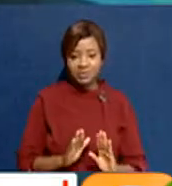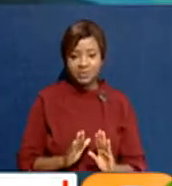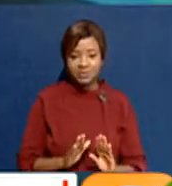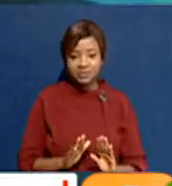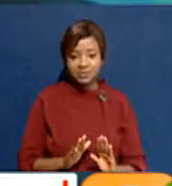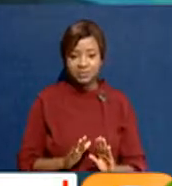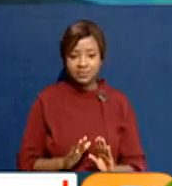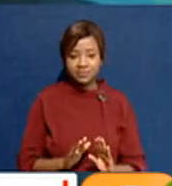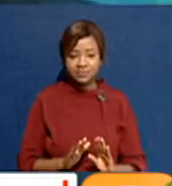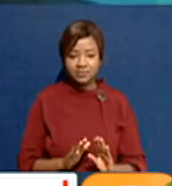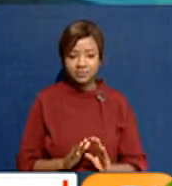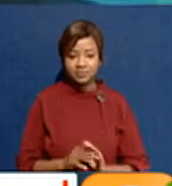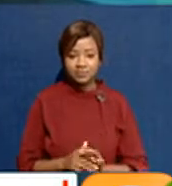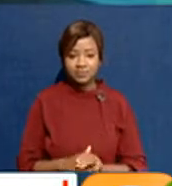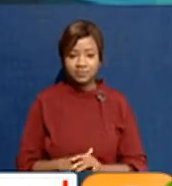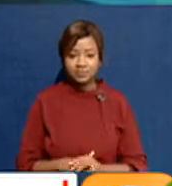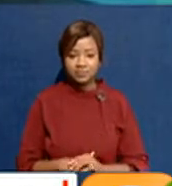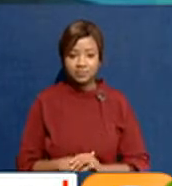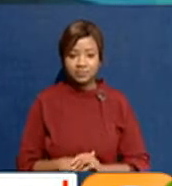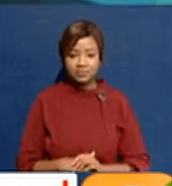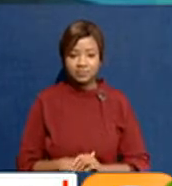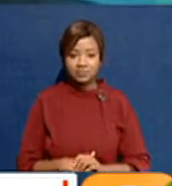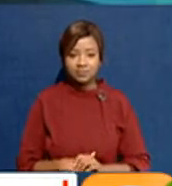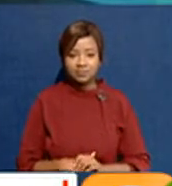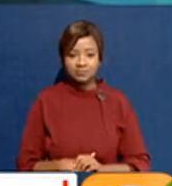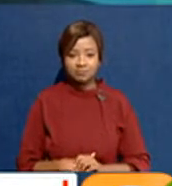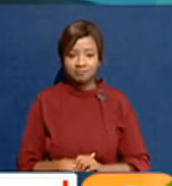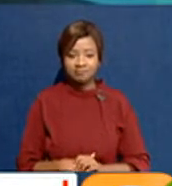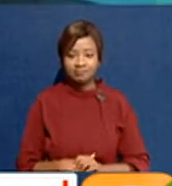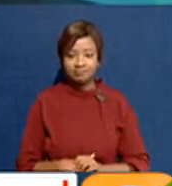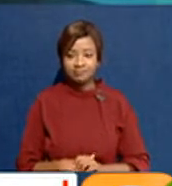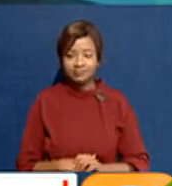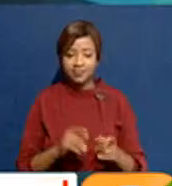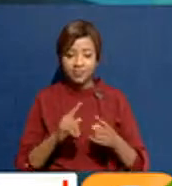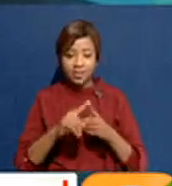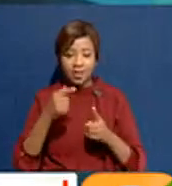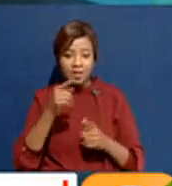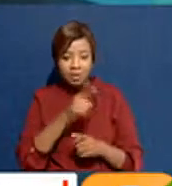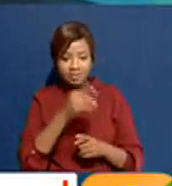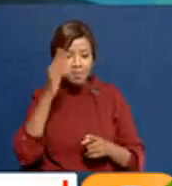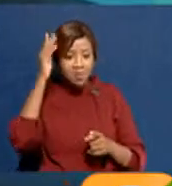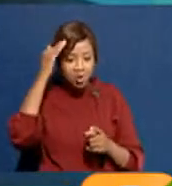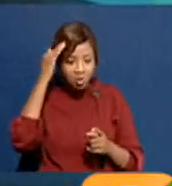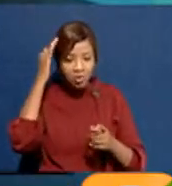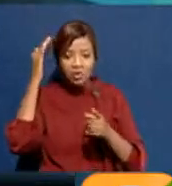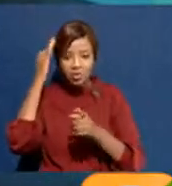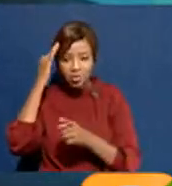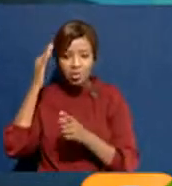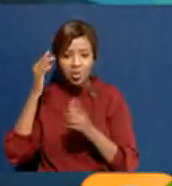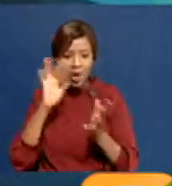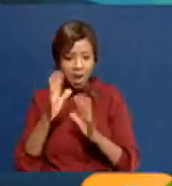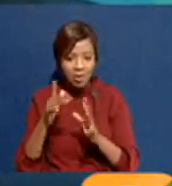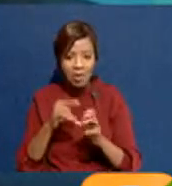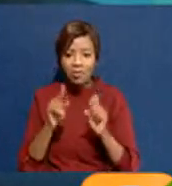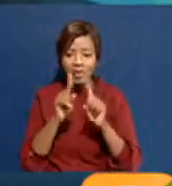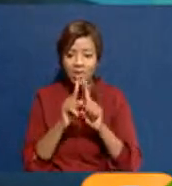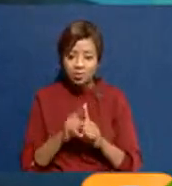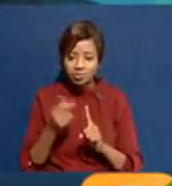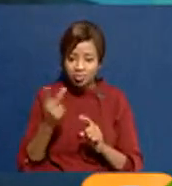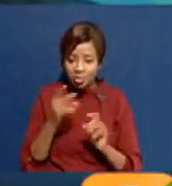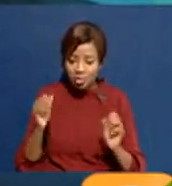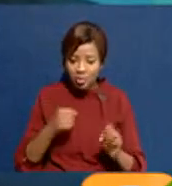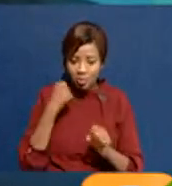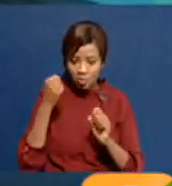advocacy involves I with the knowledge, Dr. with the knowledge, stepping in and actually